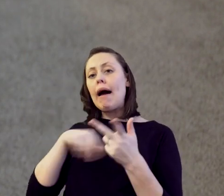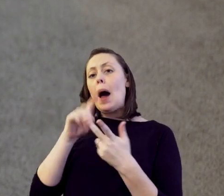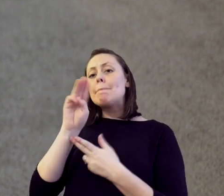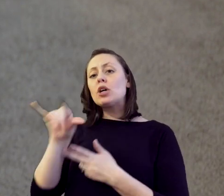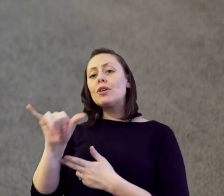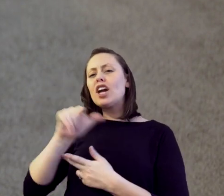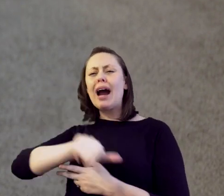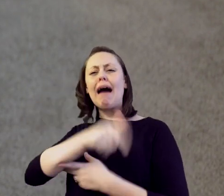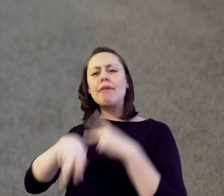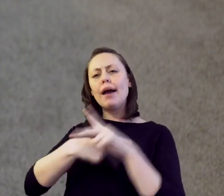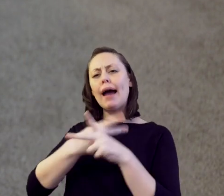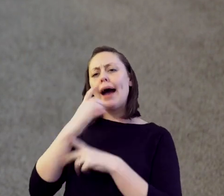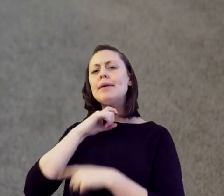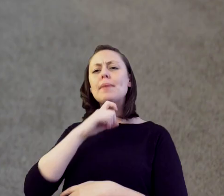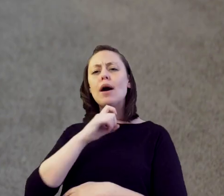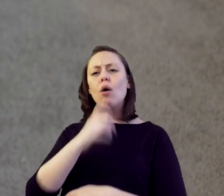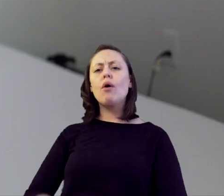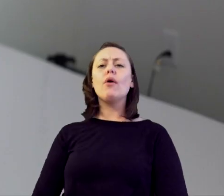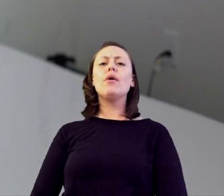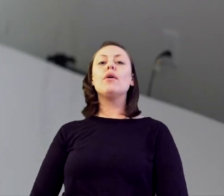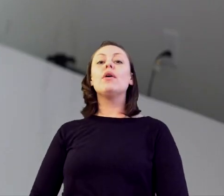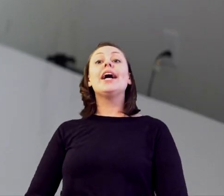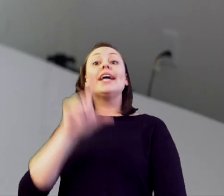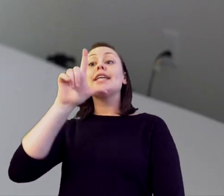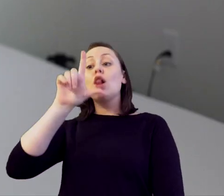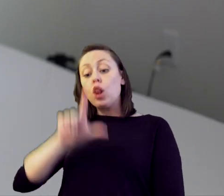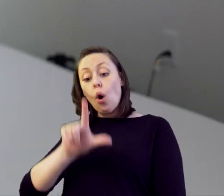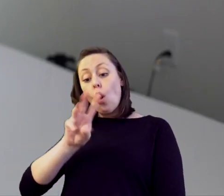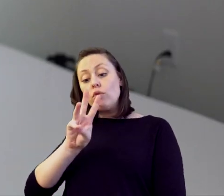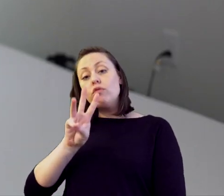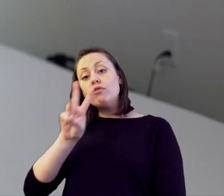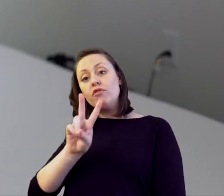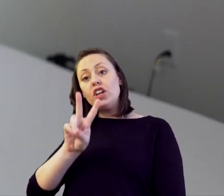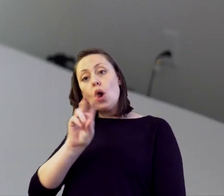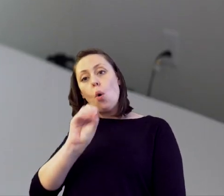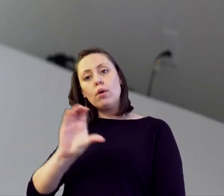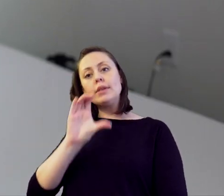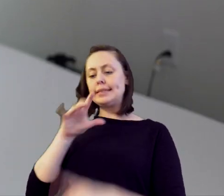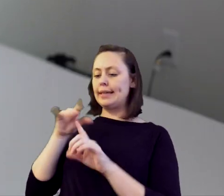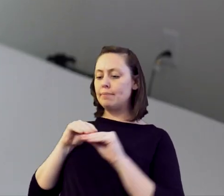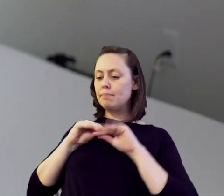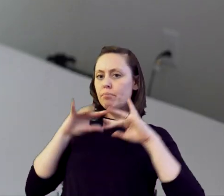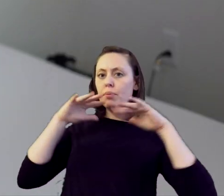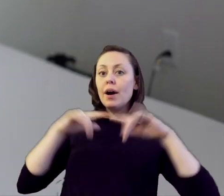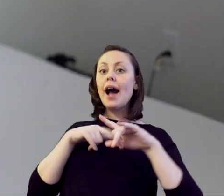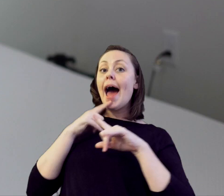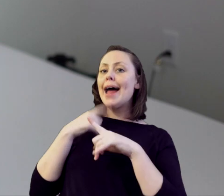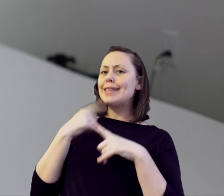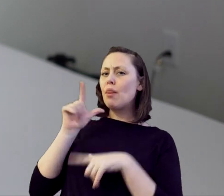mercury, or other heavy metals. They have a low VOC emission, and they also have a low